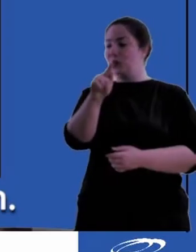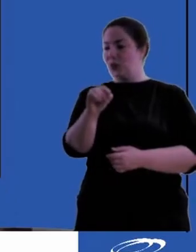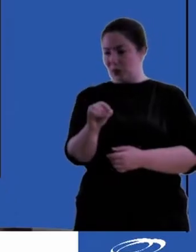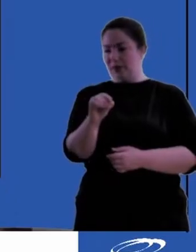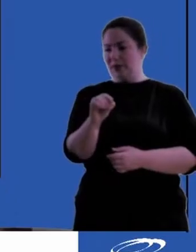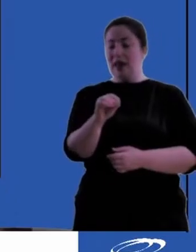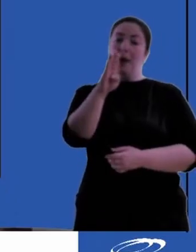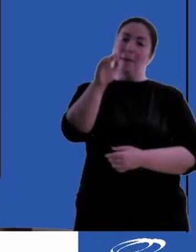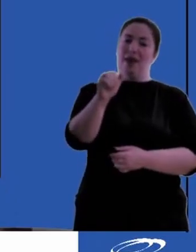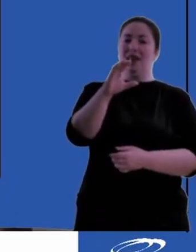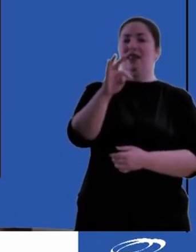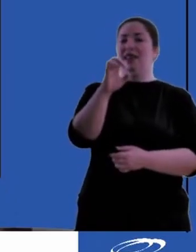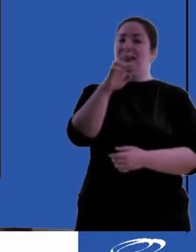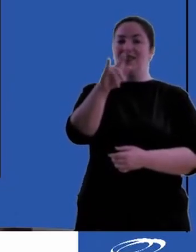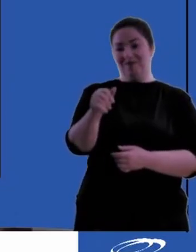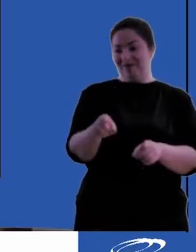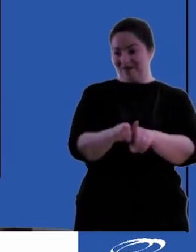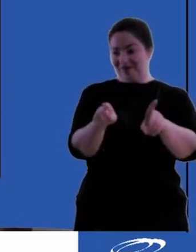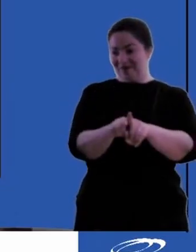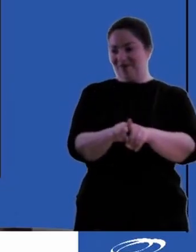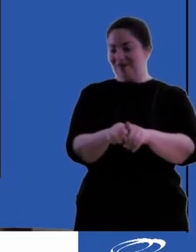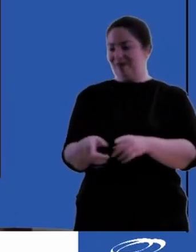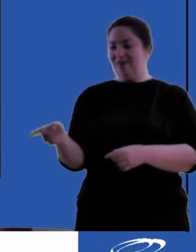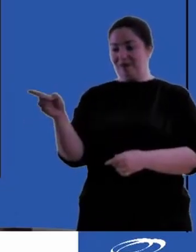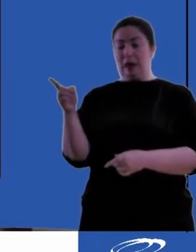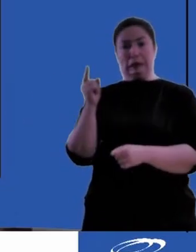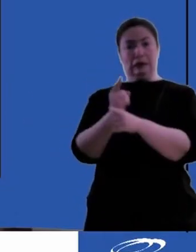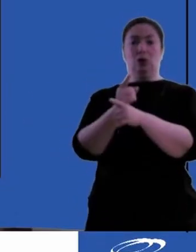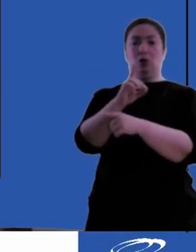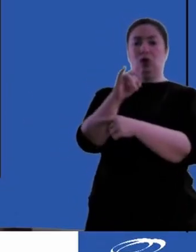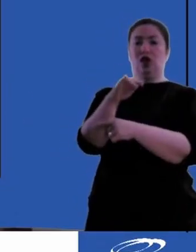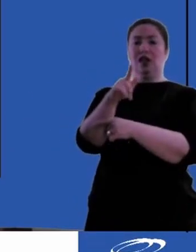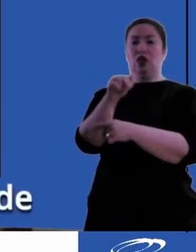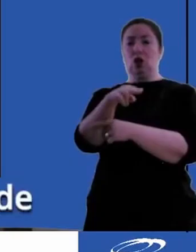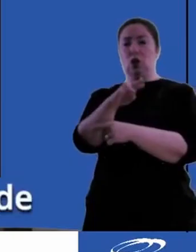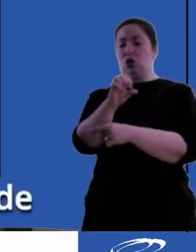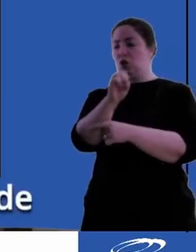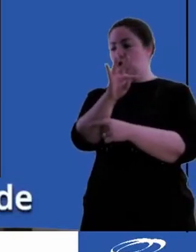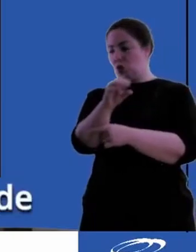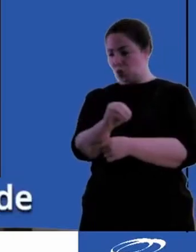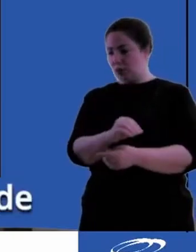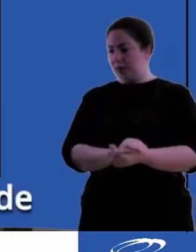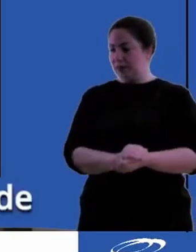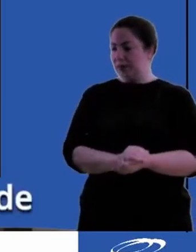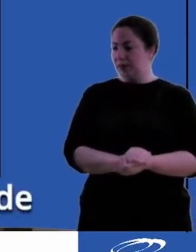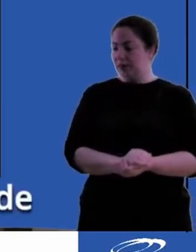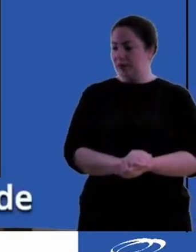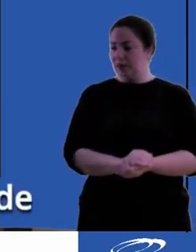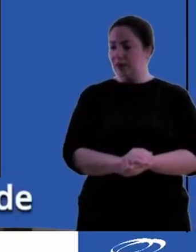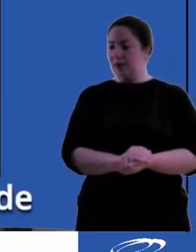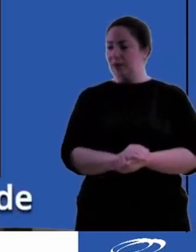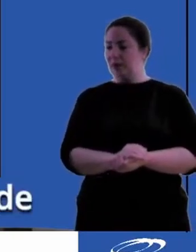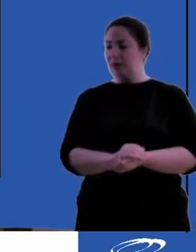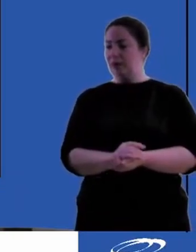as well. You can find everything very agnostically. And so we executed what is kind of the largest or